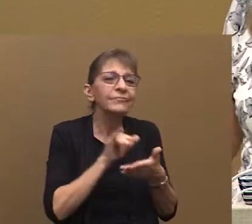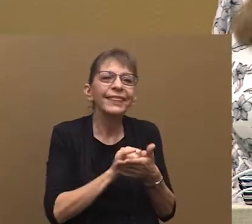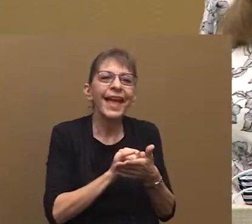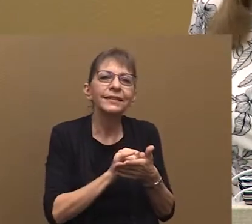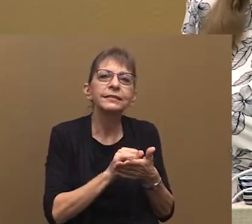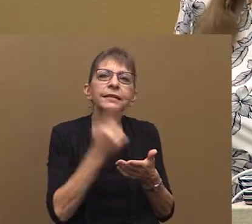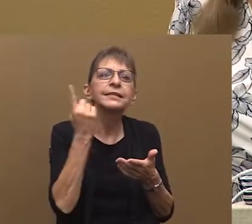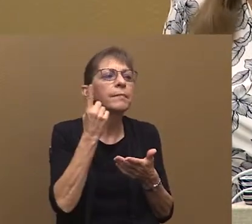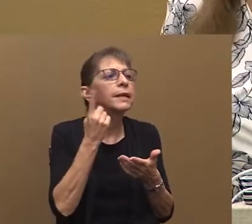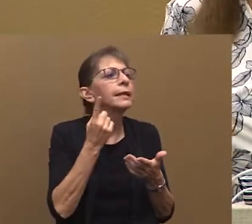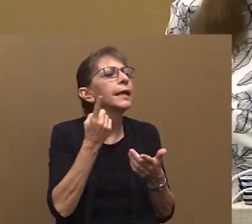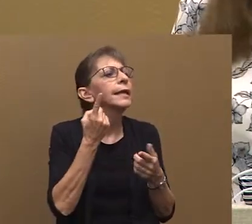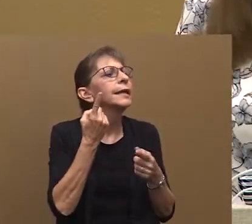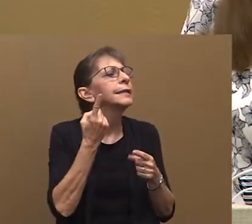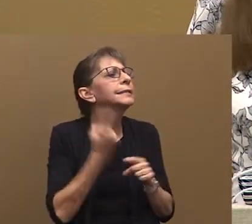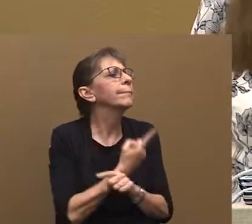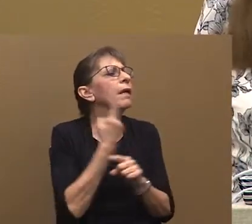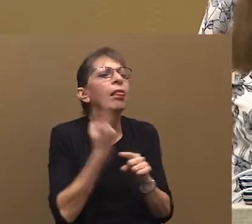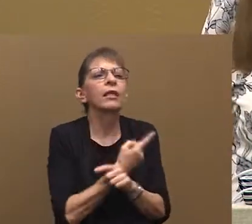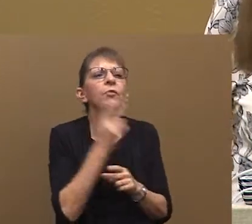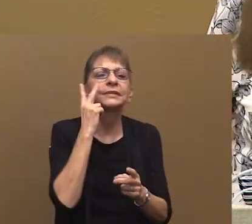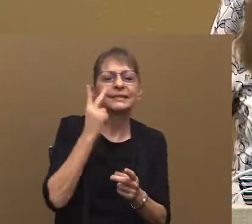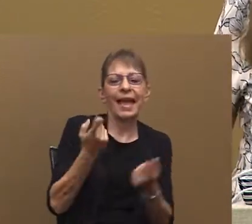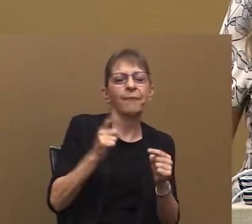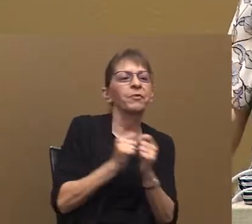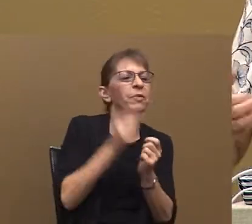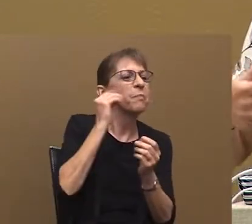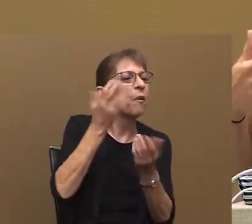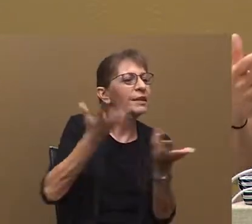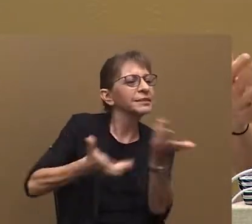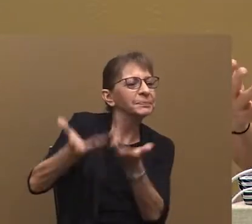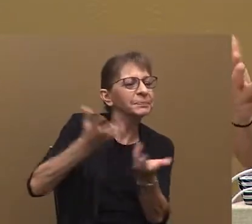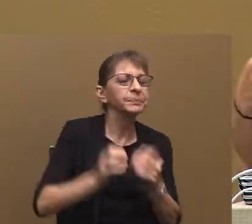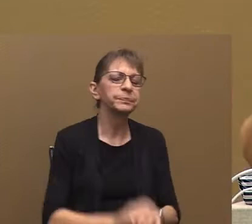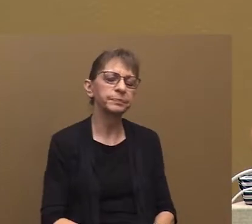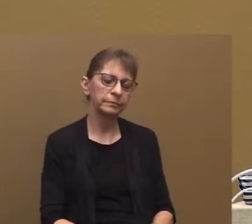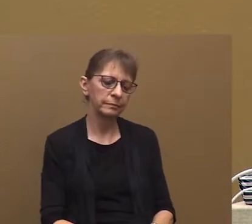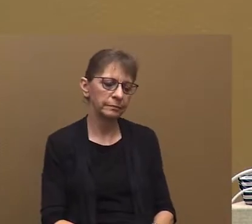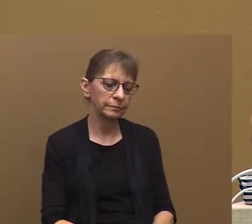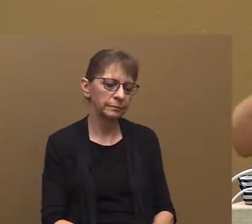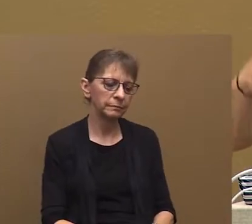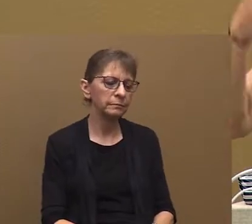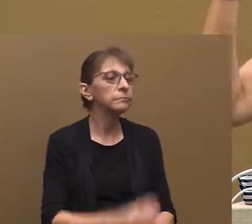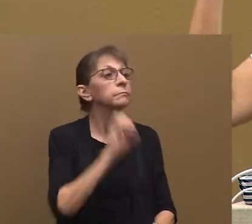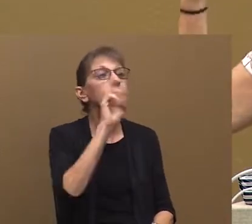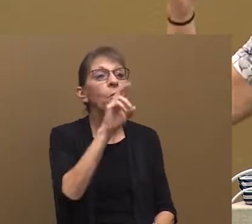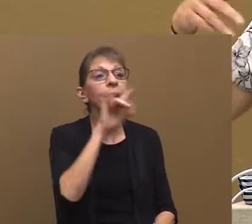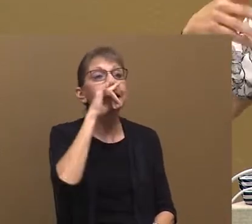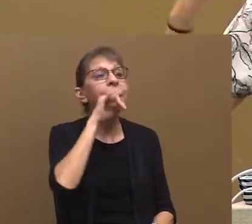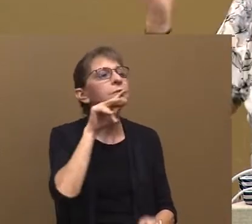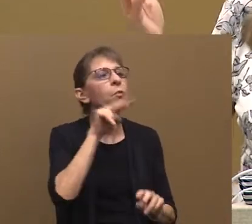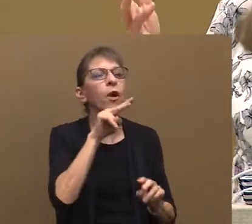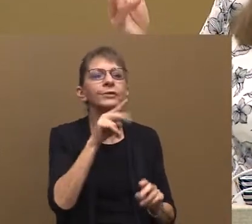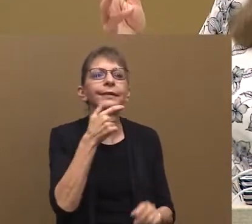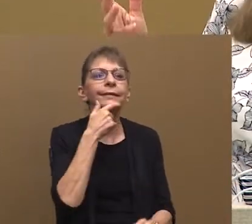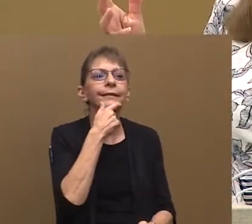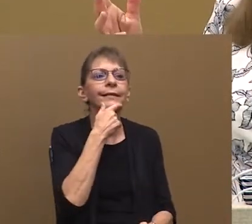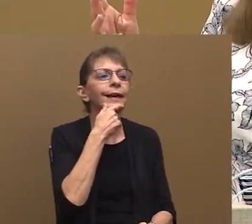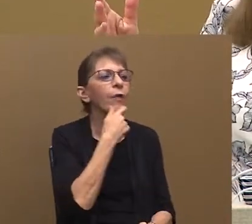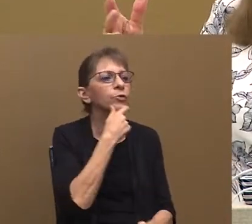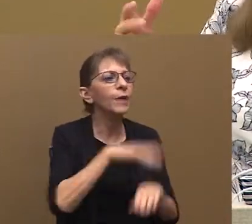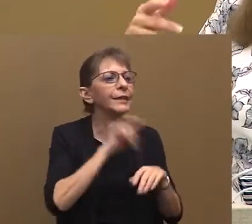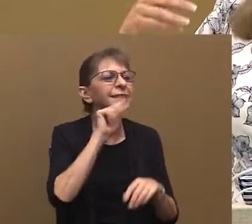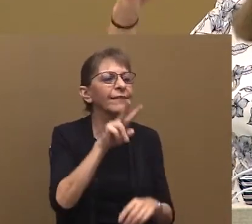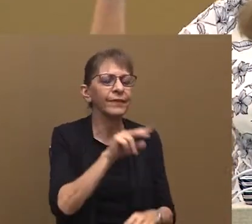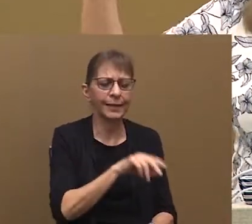That's probably something typical that you might see. Or if kids are watching like a Wile E. Coyote